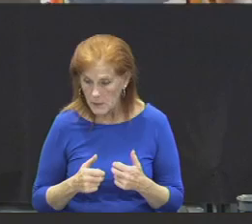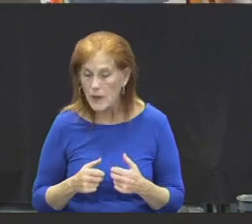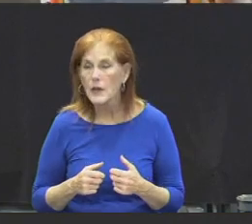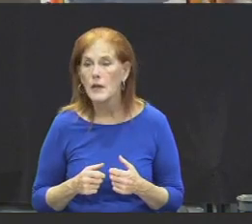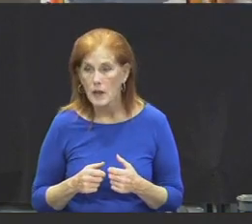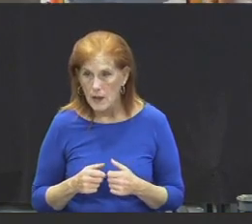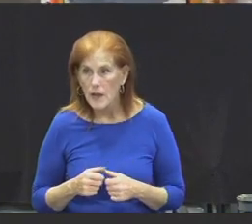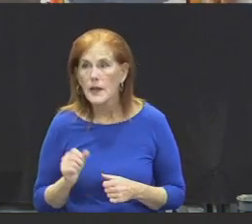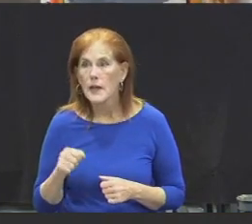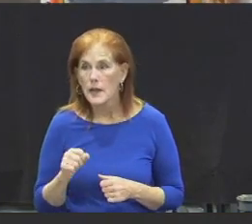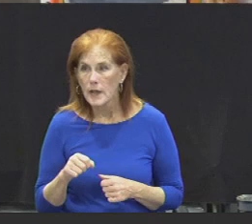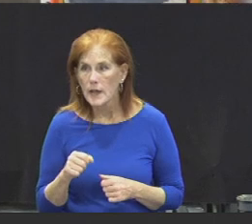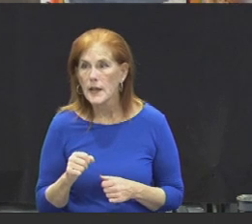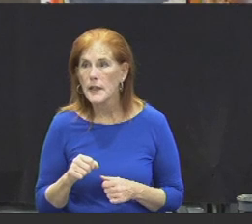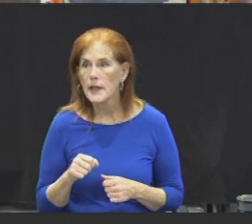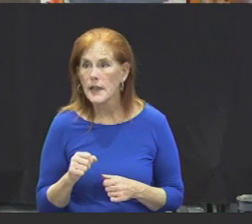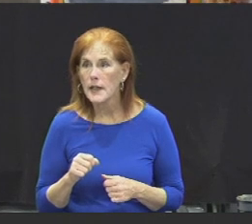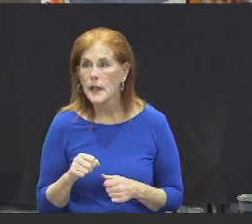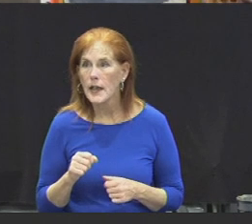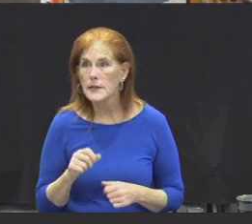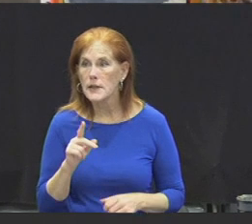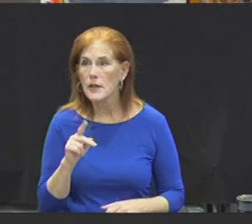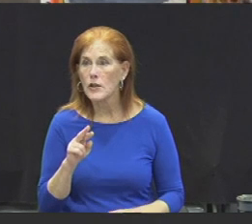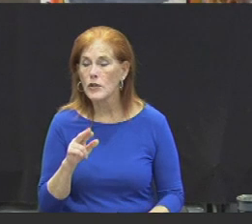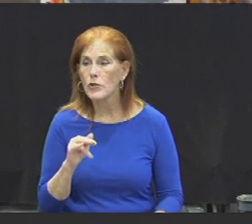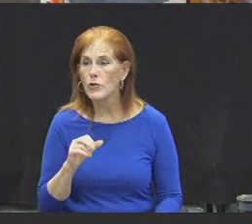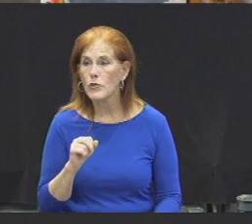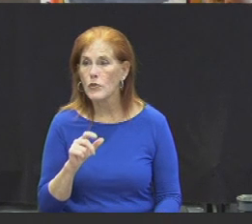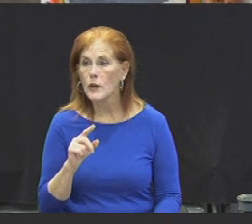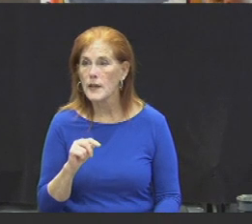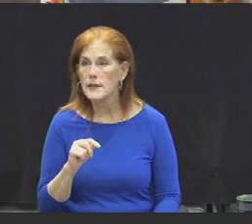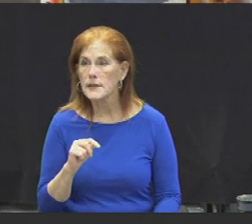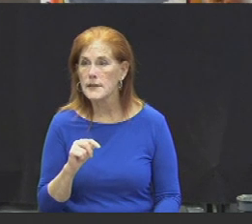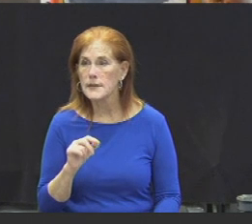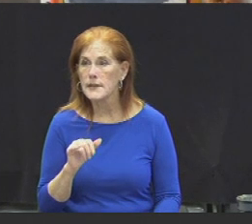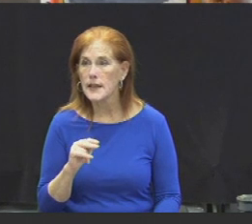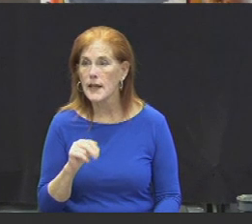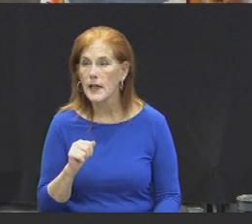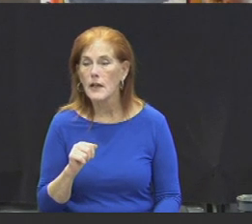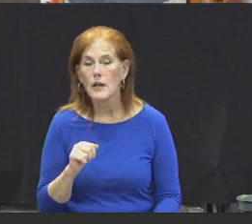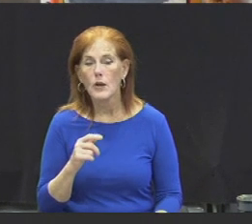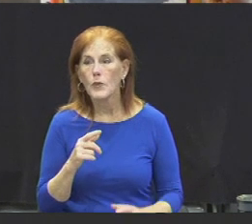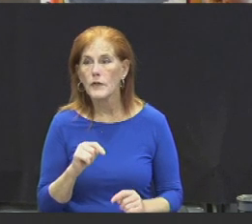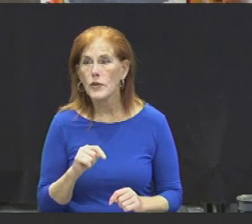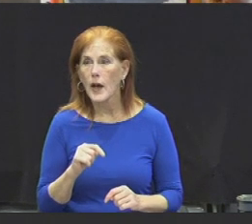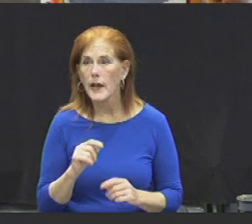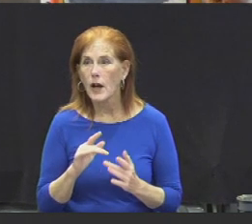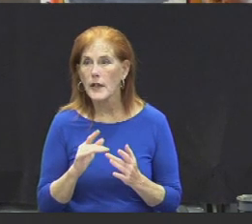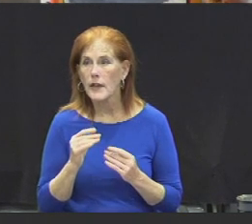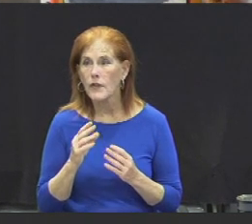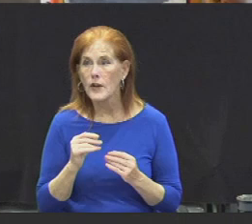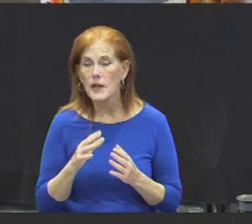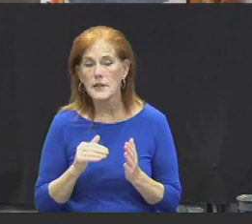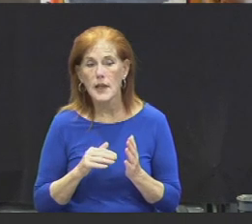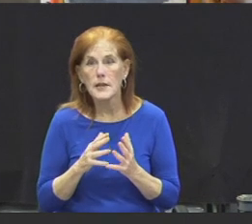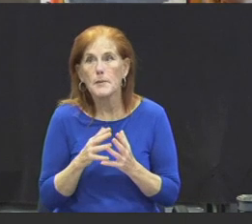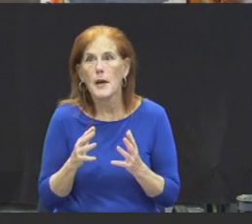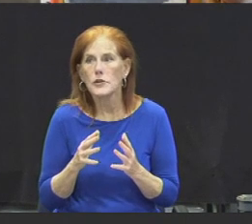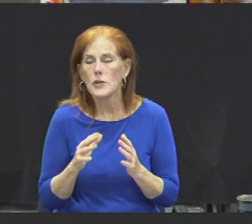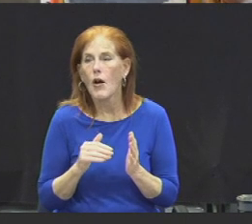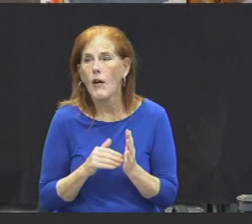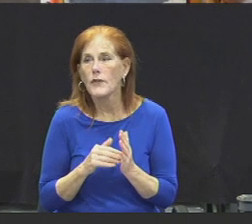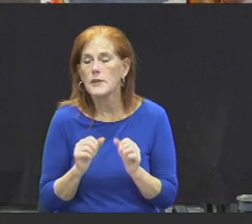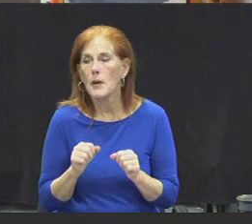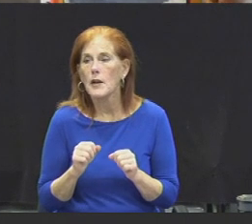sorry to interrupt you. Absolutely. And we try to put our contact information out there as much as possible, all of